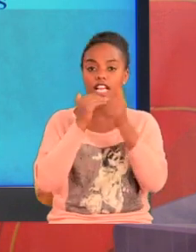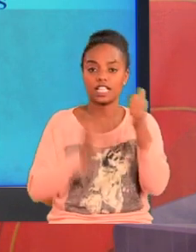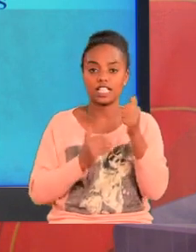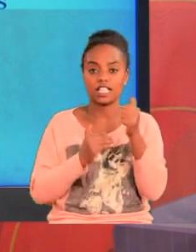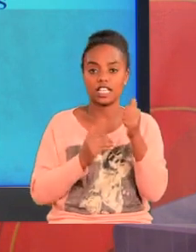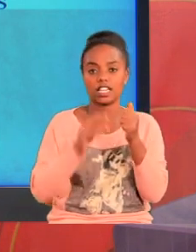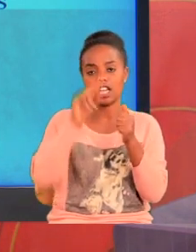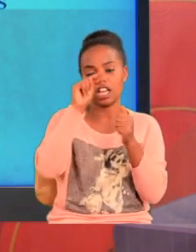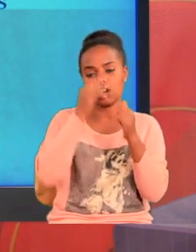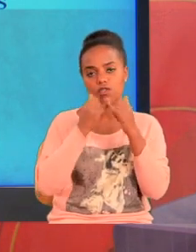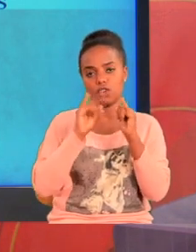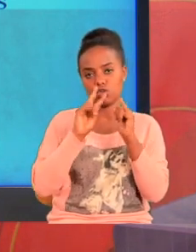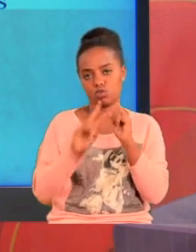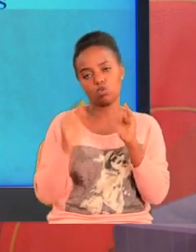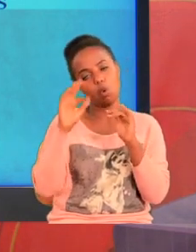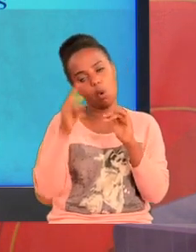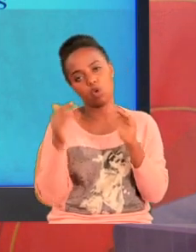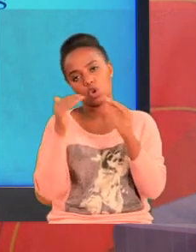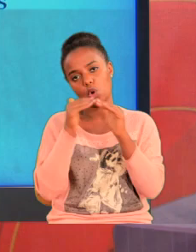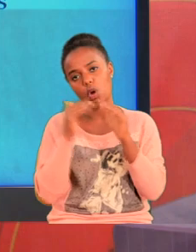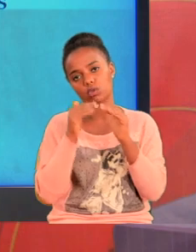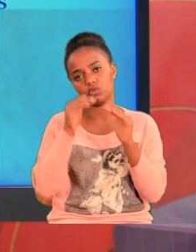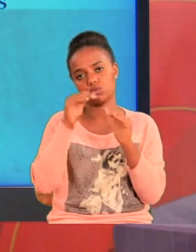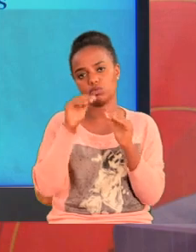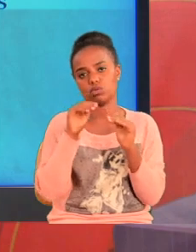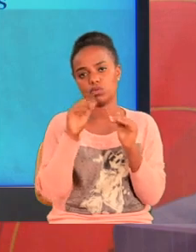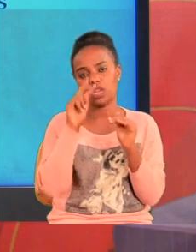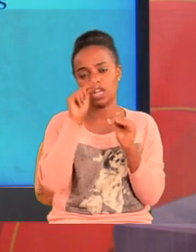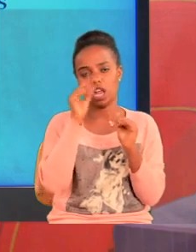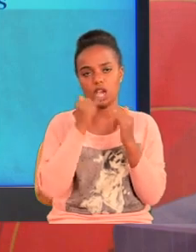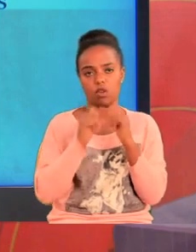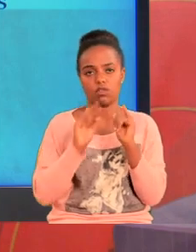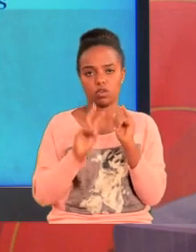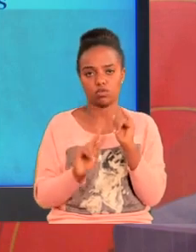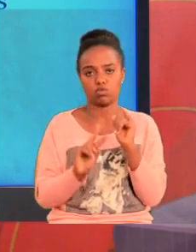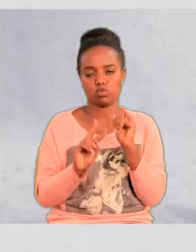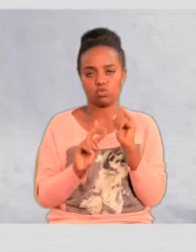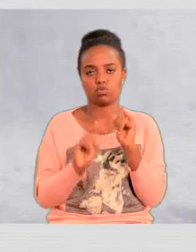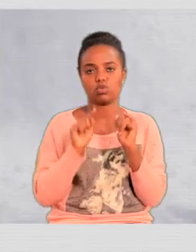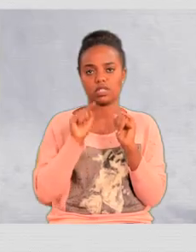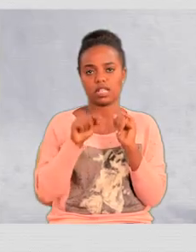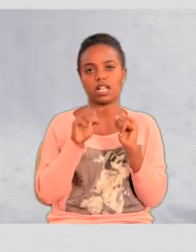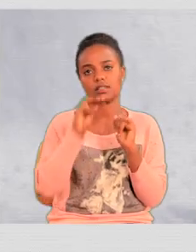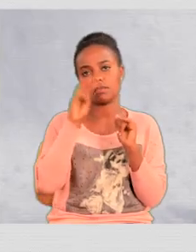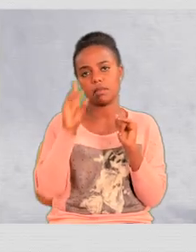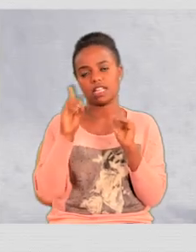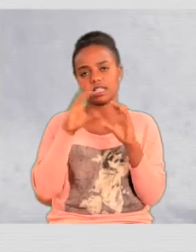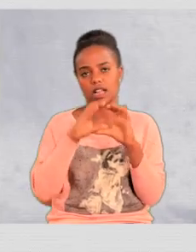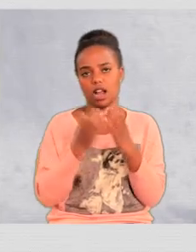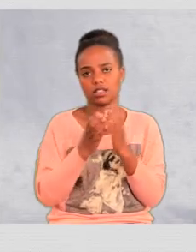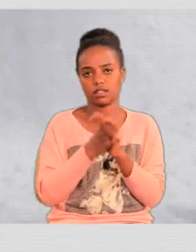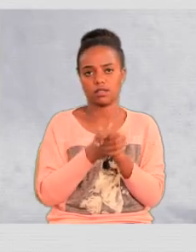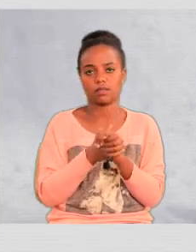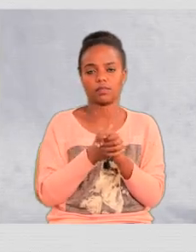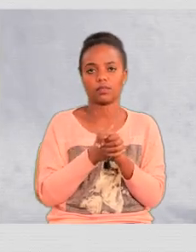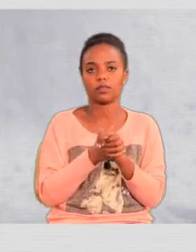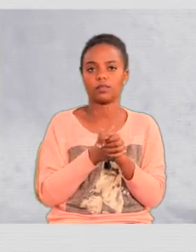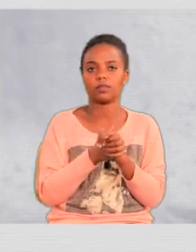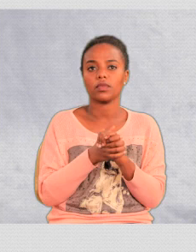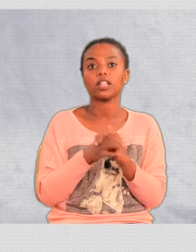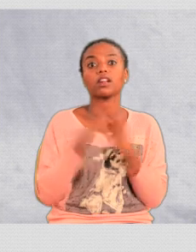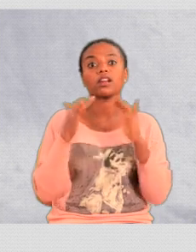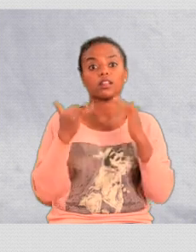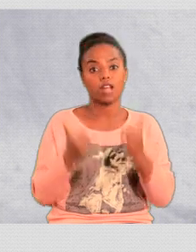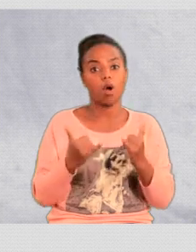one or equal to this one, n over 2, is this the median class. Now